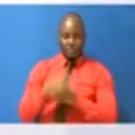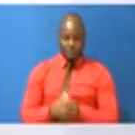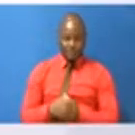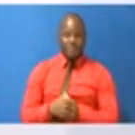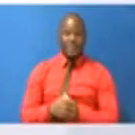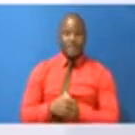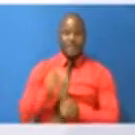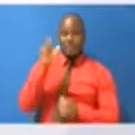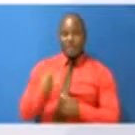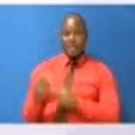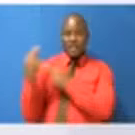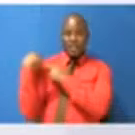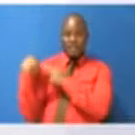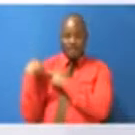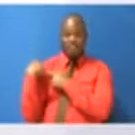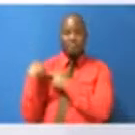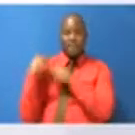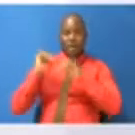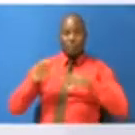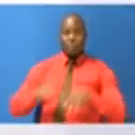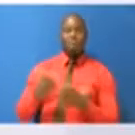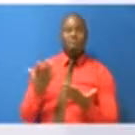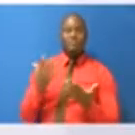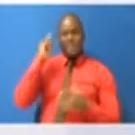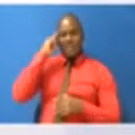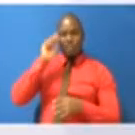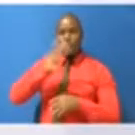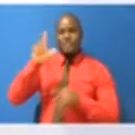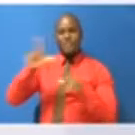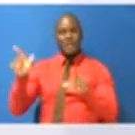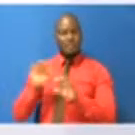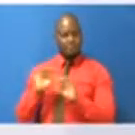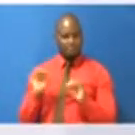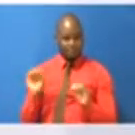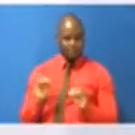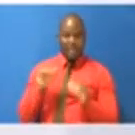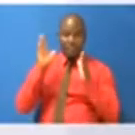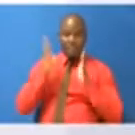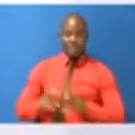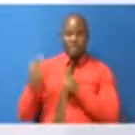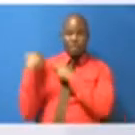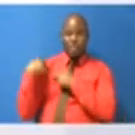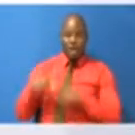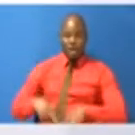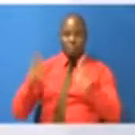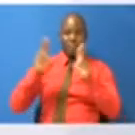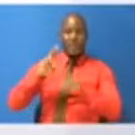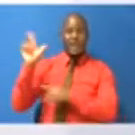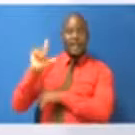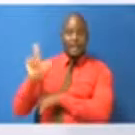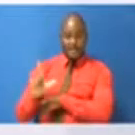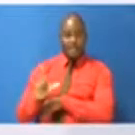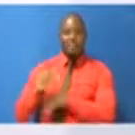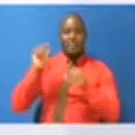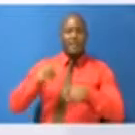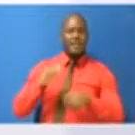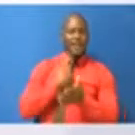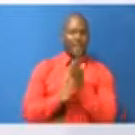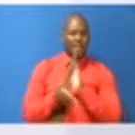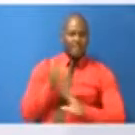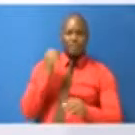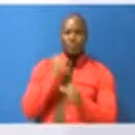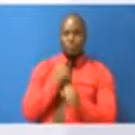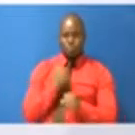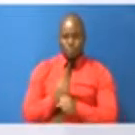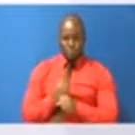that if the person in charge of garbage in kayole does not need to think about westlands the person in charge of a road in langata should have nothing to